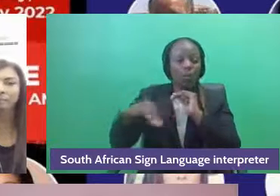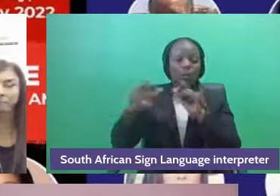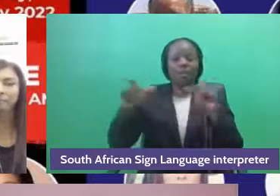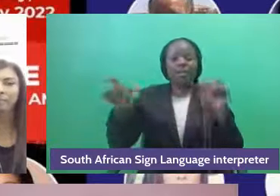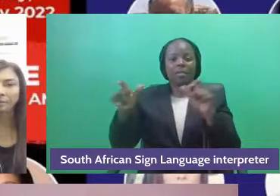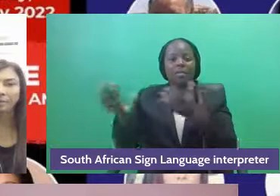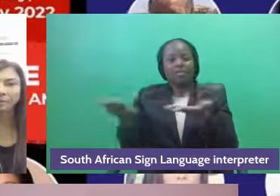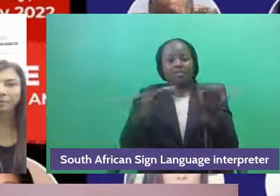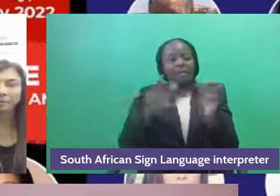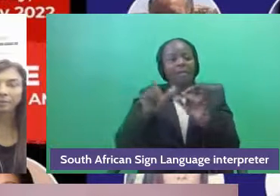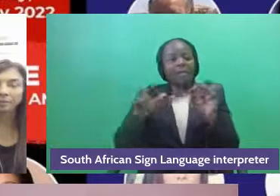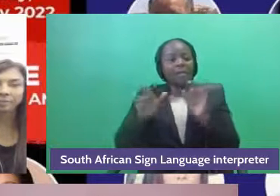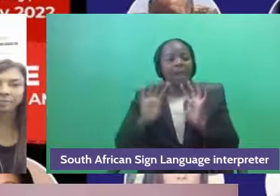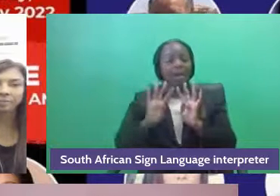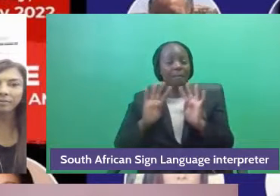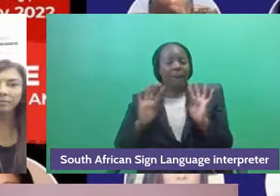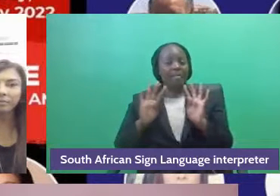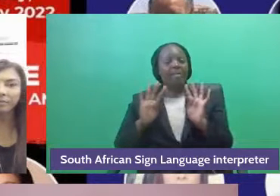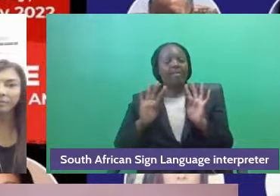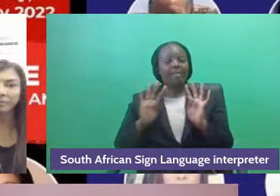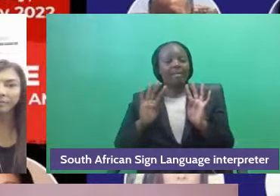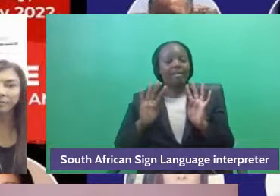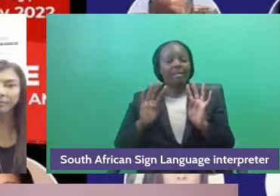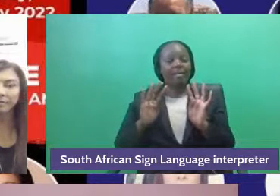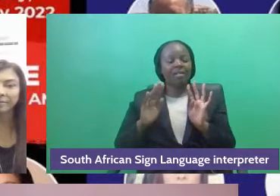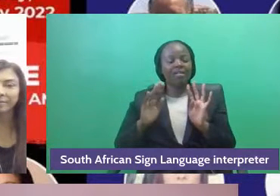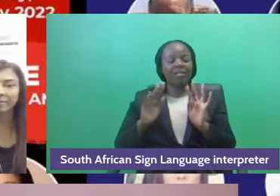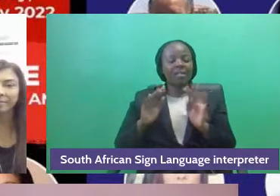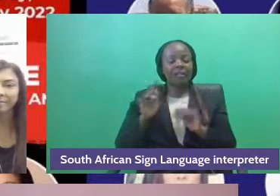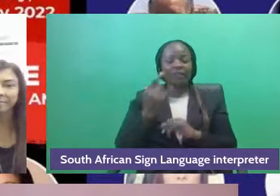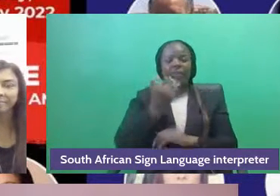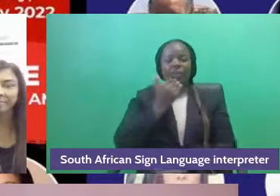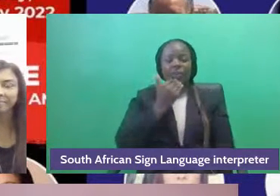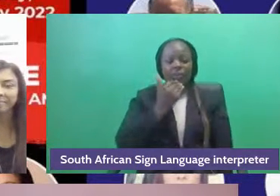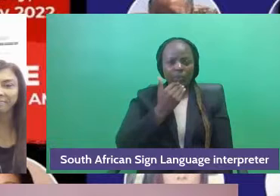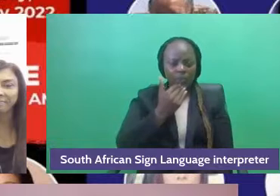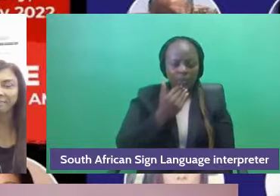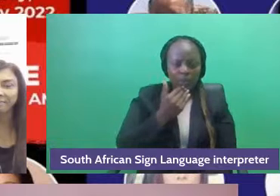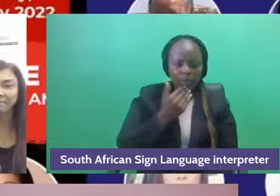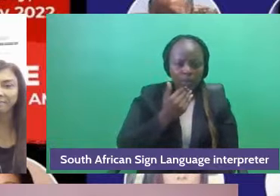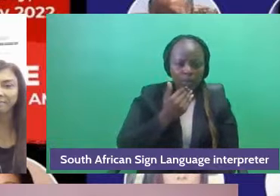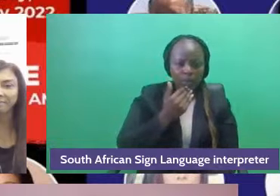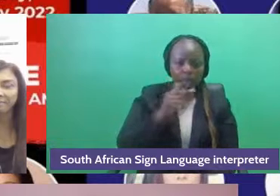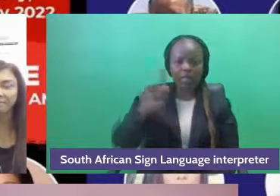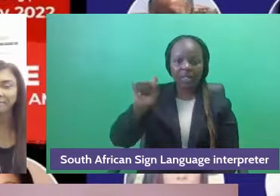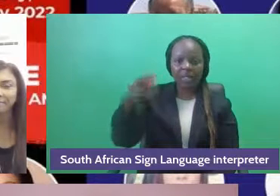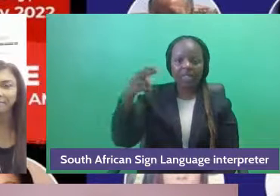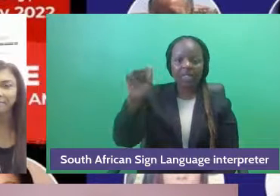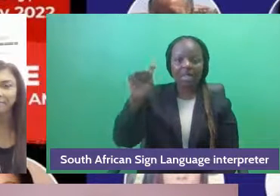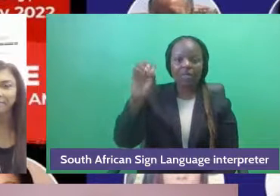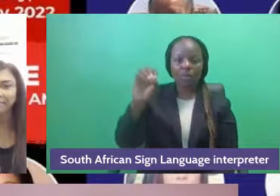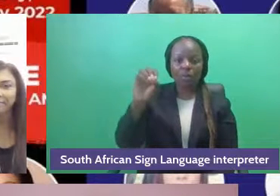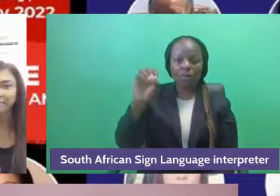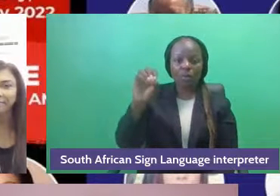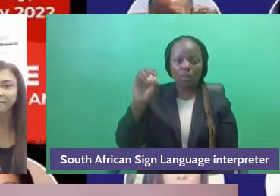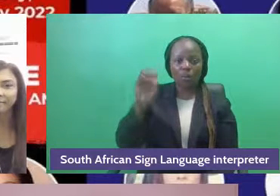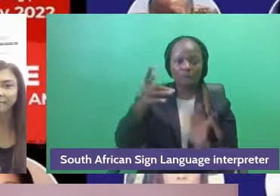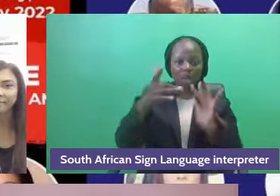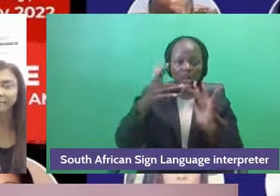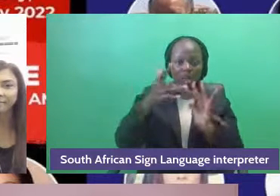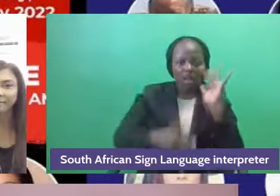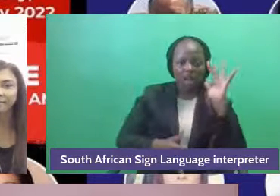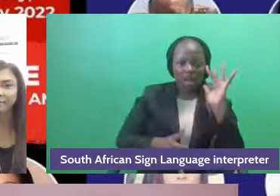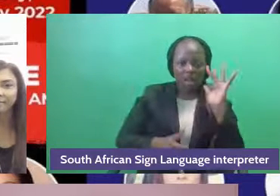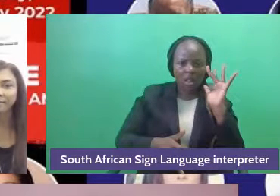you, panelists. We will start with, I think we've lost Tato. So yeah,